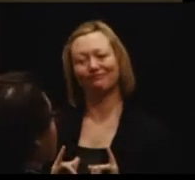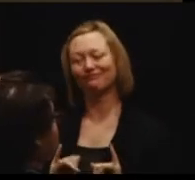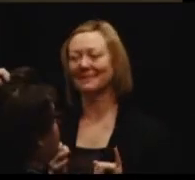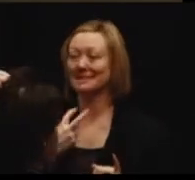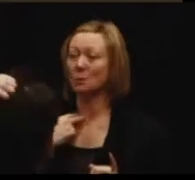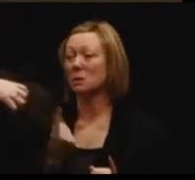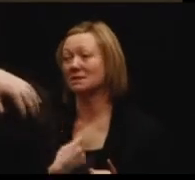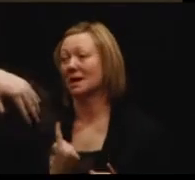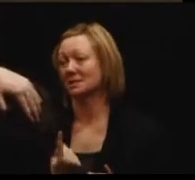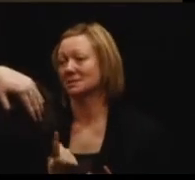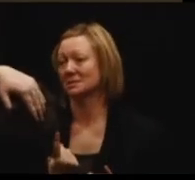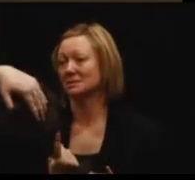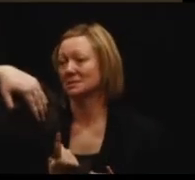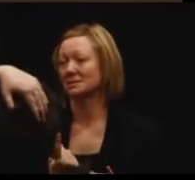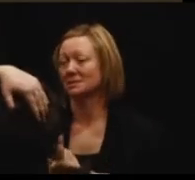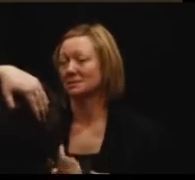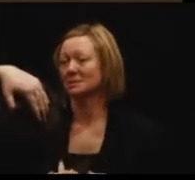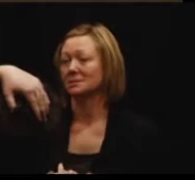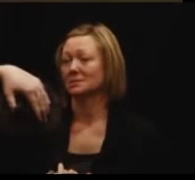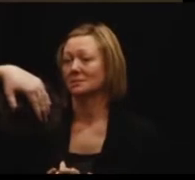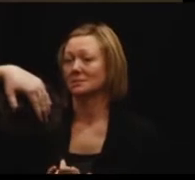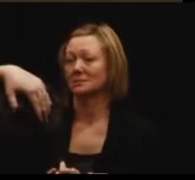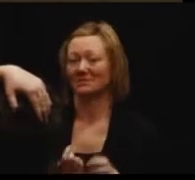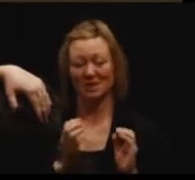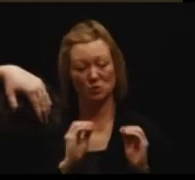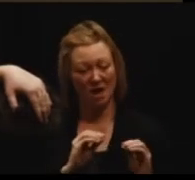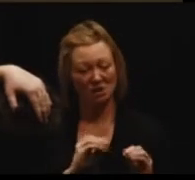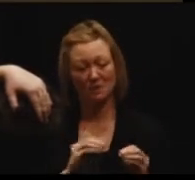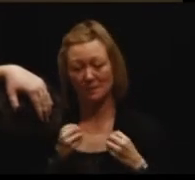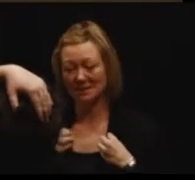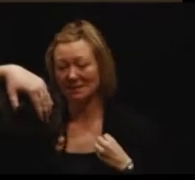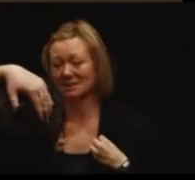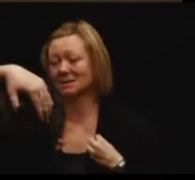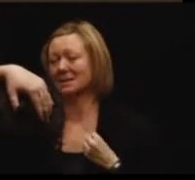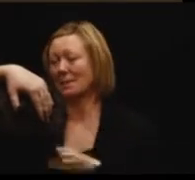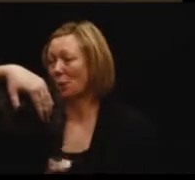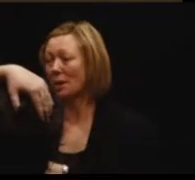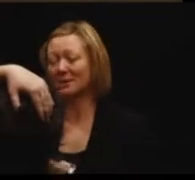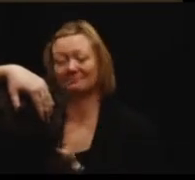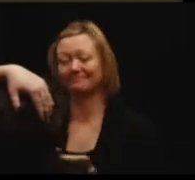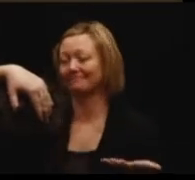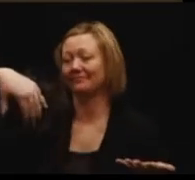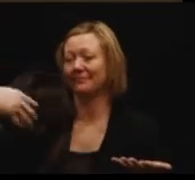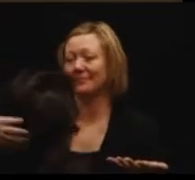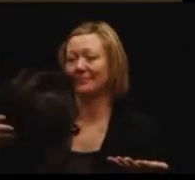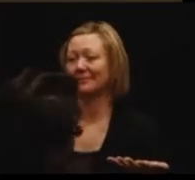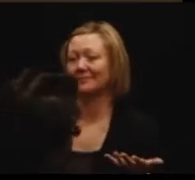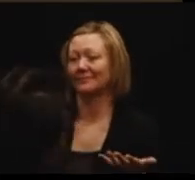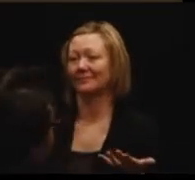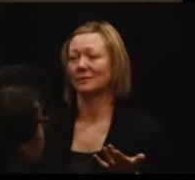discussions about education and business and employment. And I'm just wondering if anyone knows of